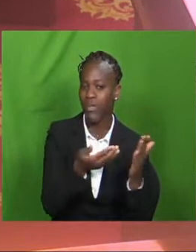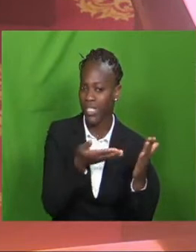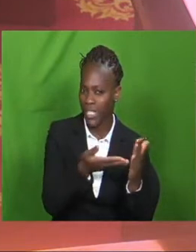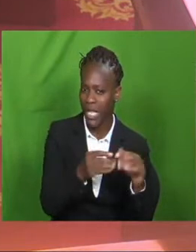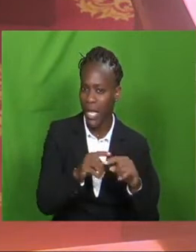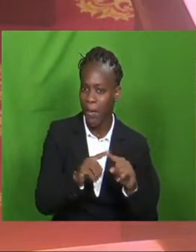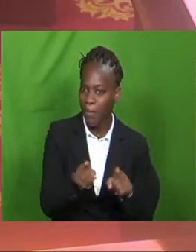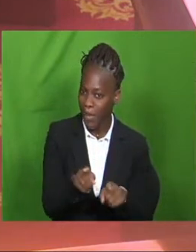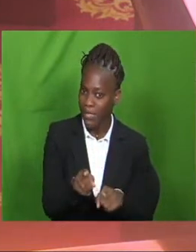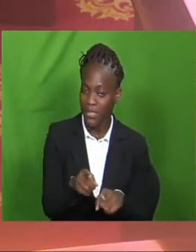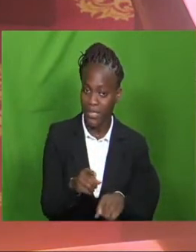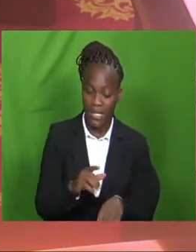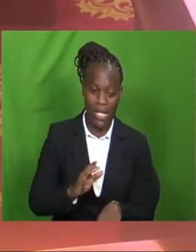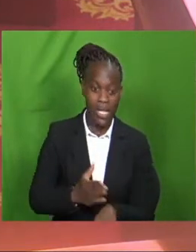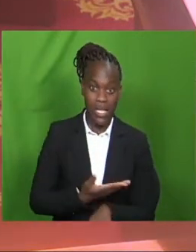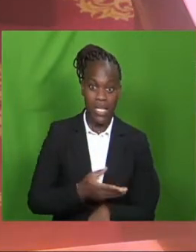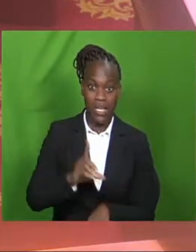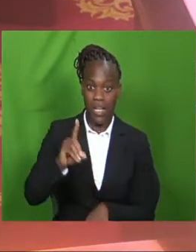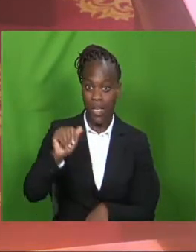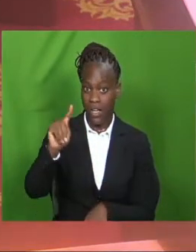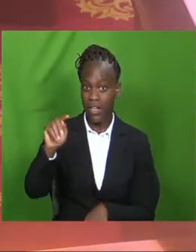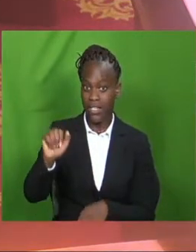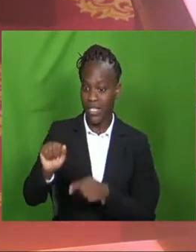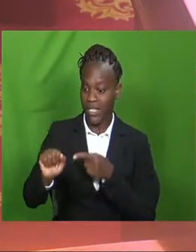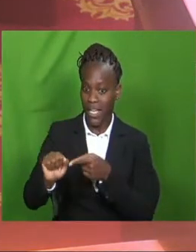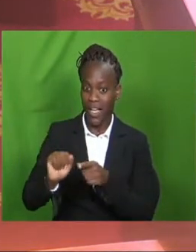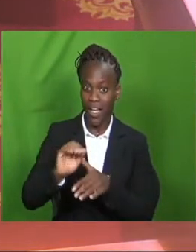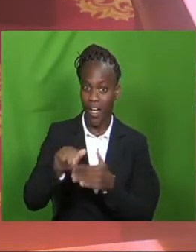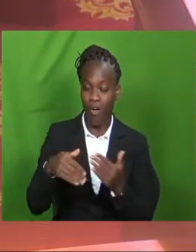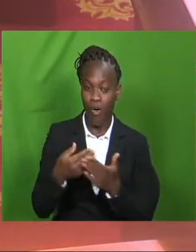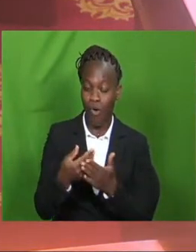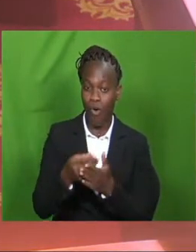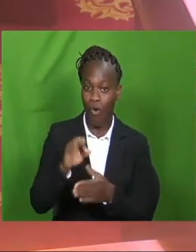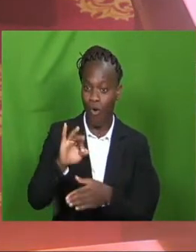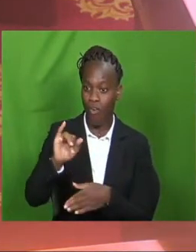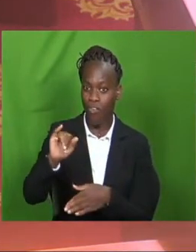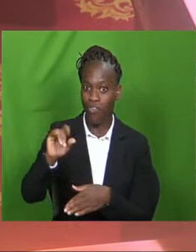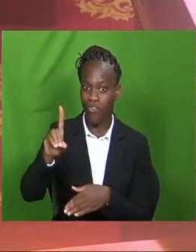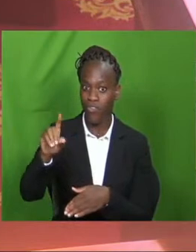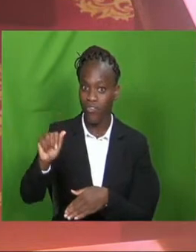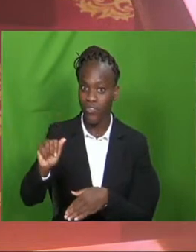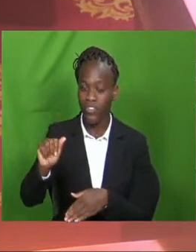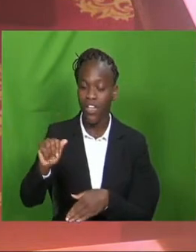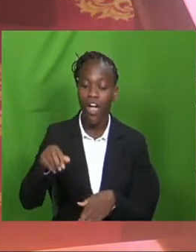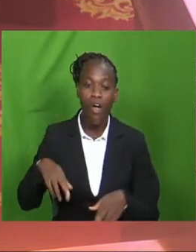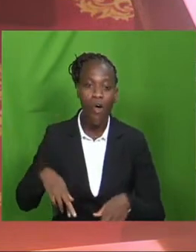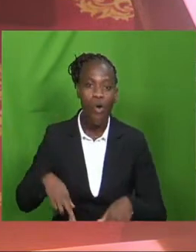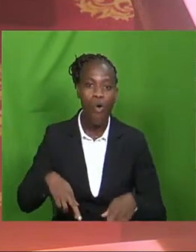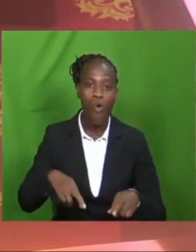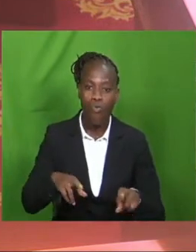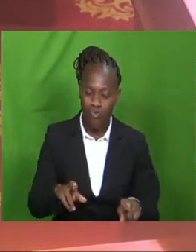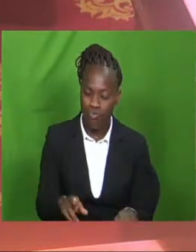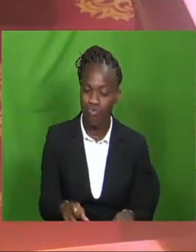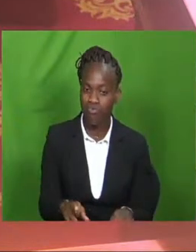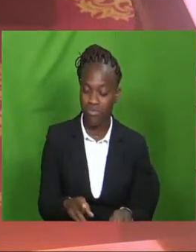our database, and these are all feeder roads. So in feeder roads database,